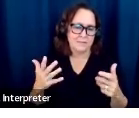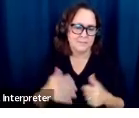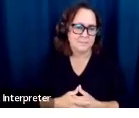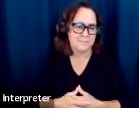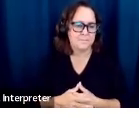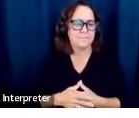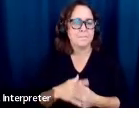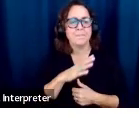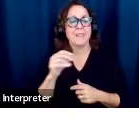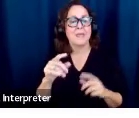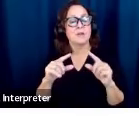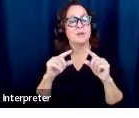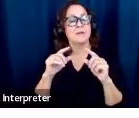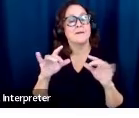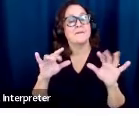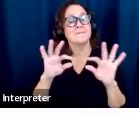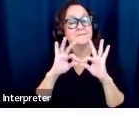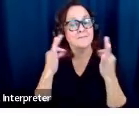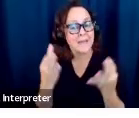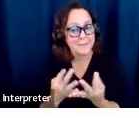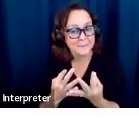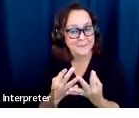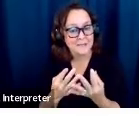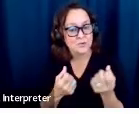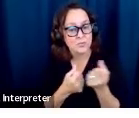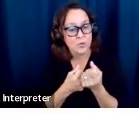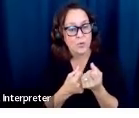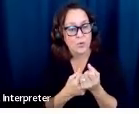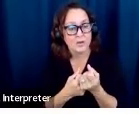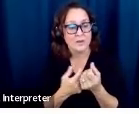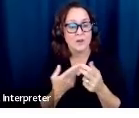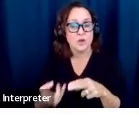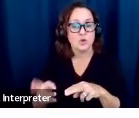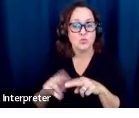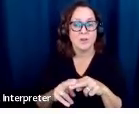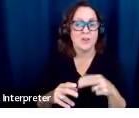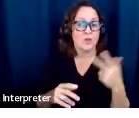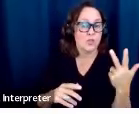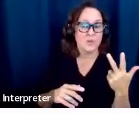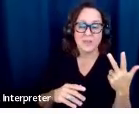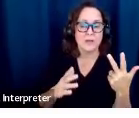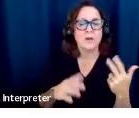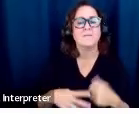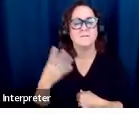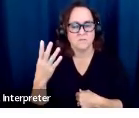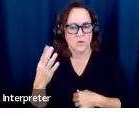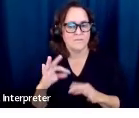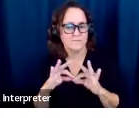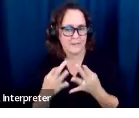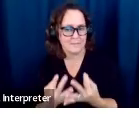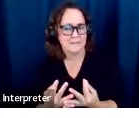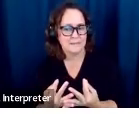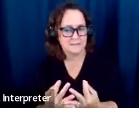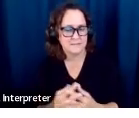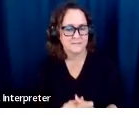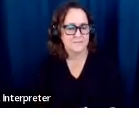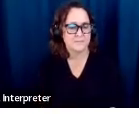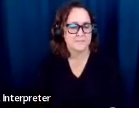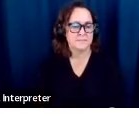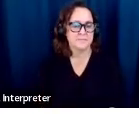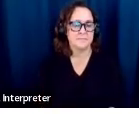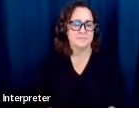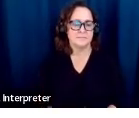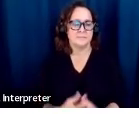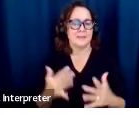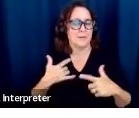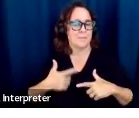for family/caregiver support and training from 3 to 4 families. And I'll pause here to see if there are any questions on